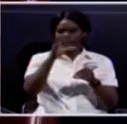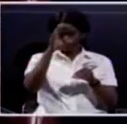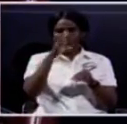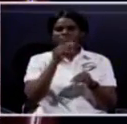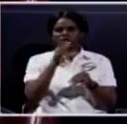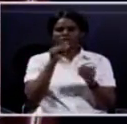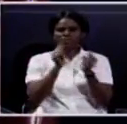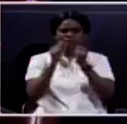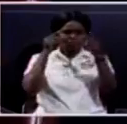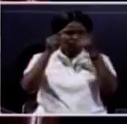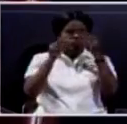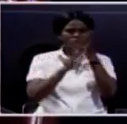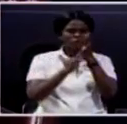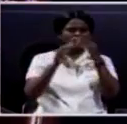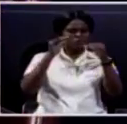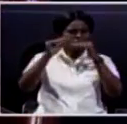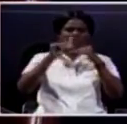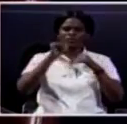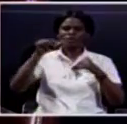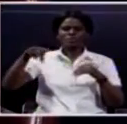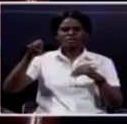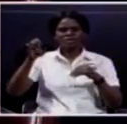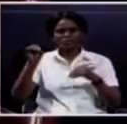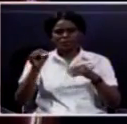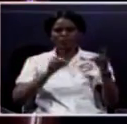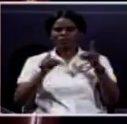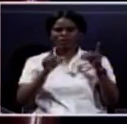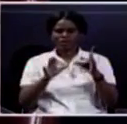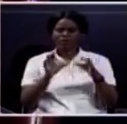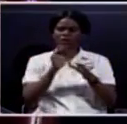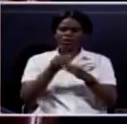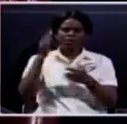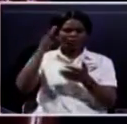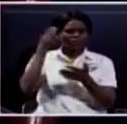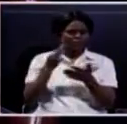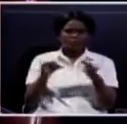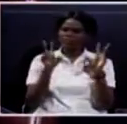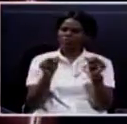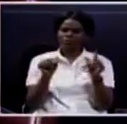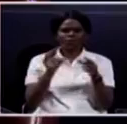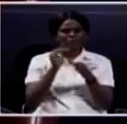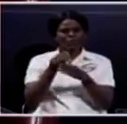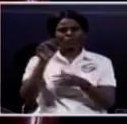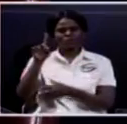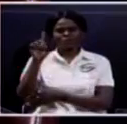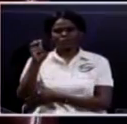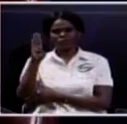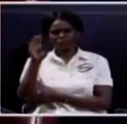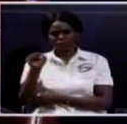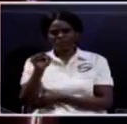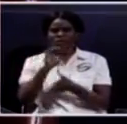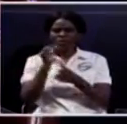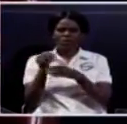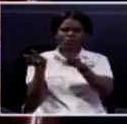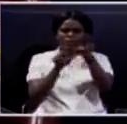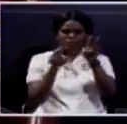vision at school level. You don't need the PO, you don't need the director, you don't need the PS, you don't need the DEBS, you don't need an inspector.